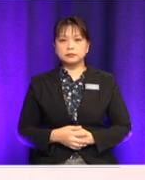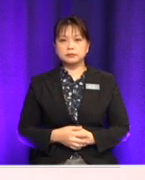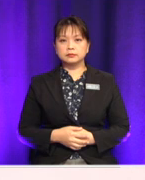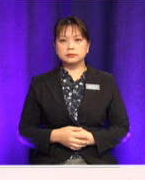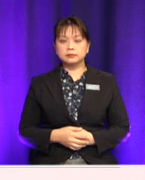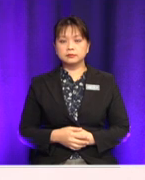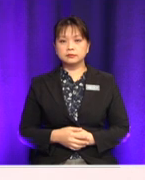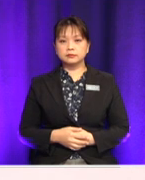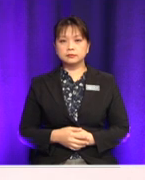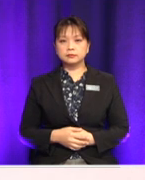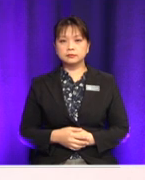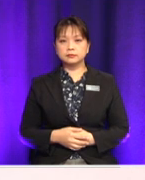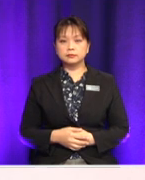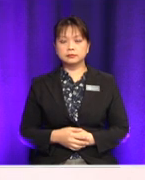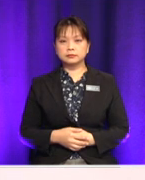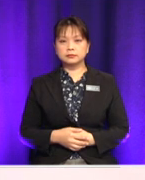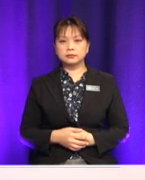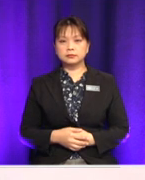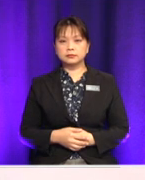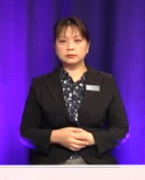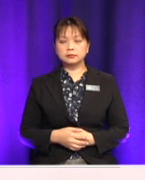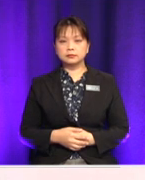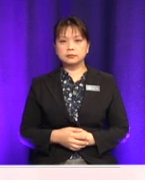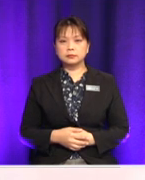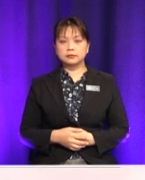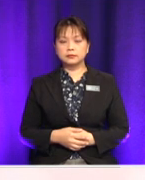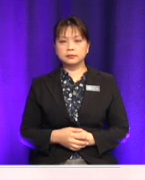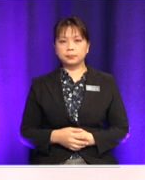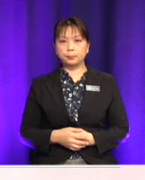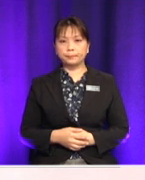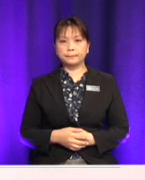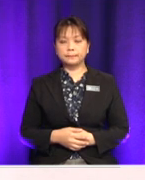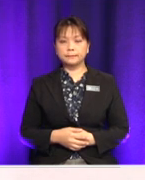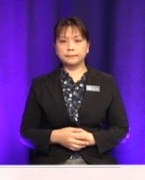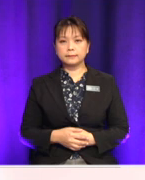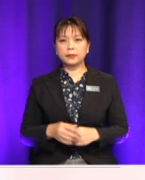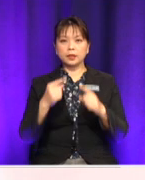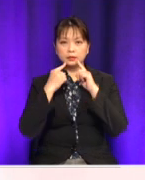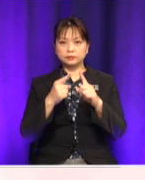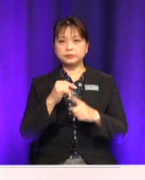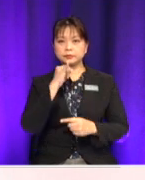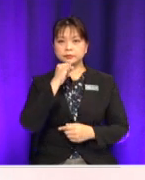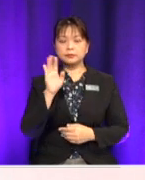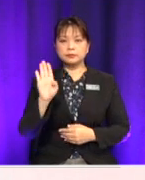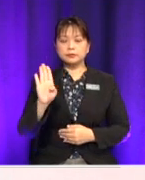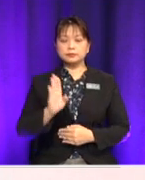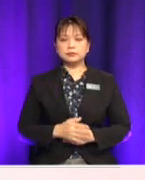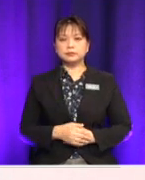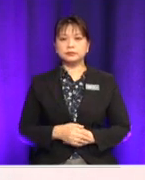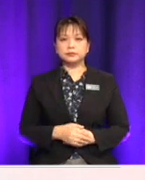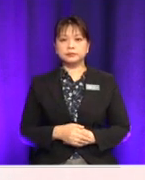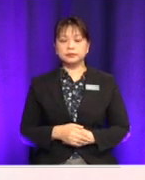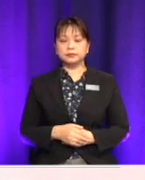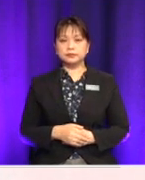Can I give a try, madam? Yes, Faisal. Now, what's your answer, Faisal? The answer is B, dishwasher. Exactly.